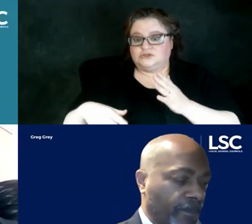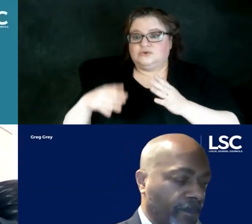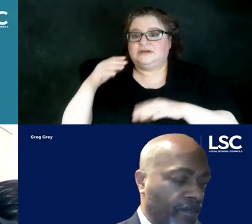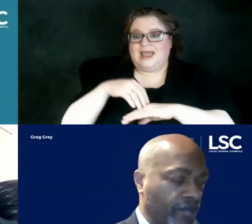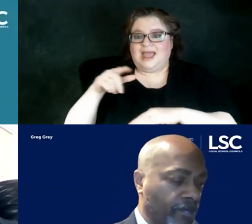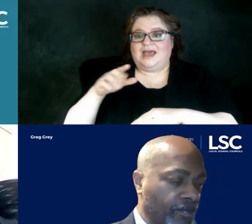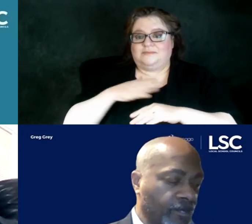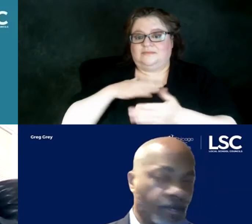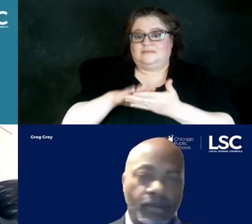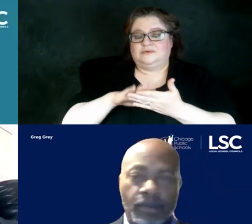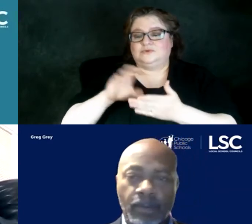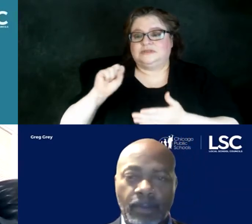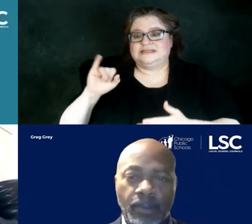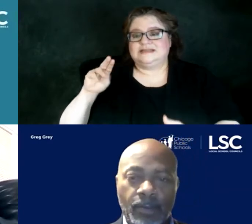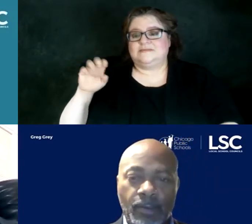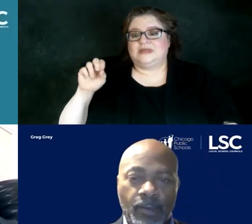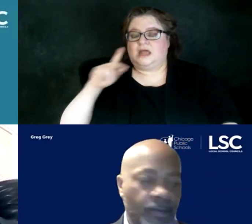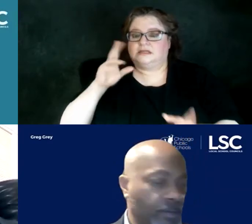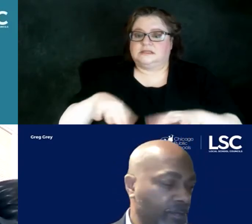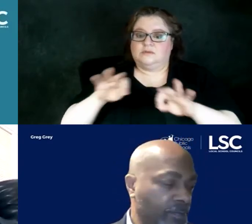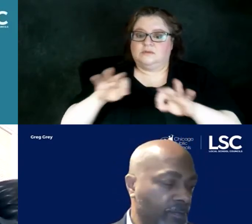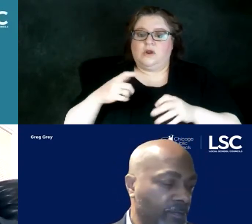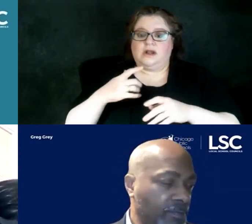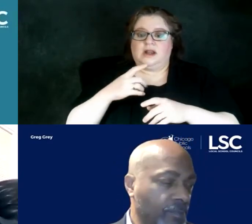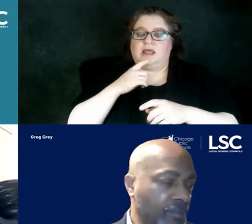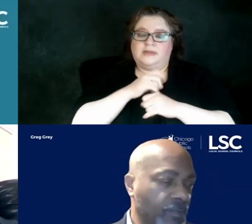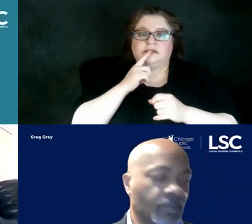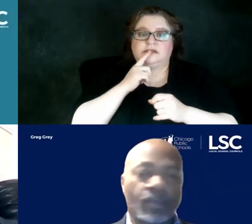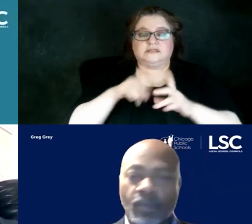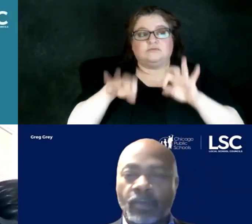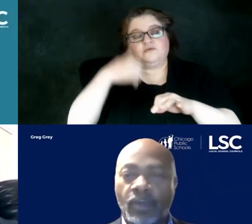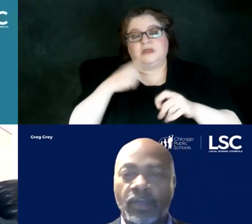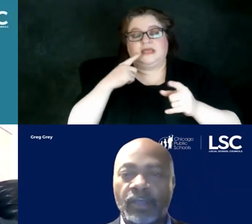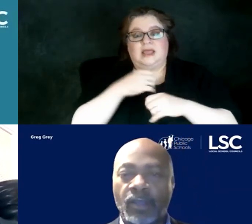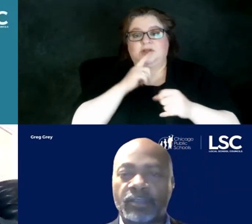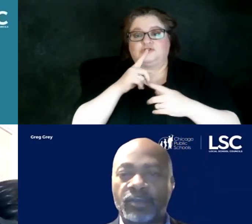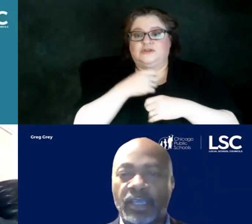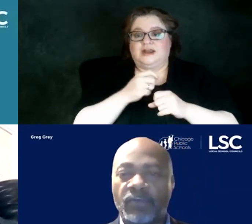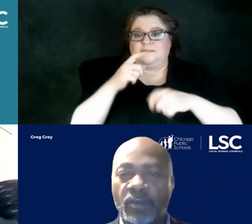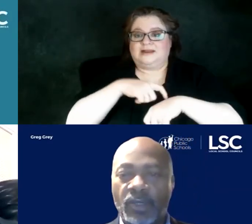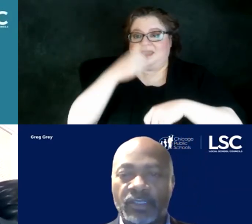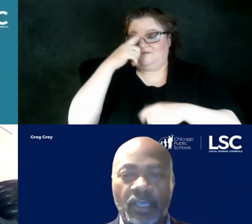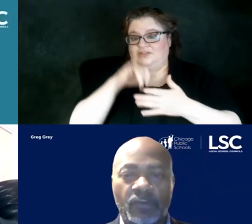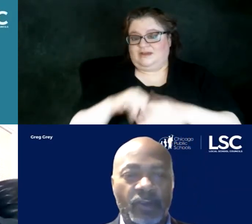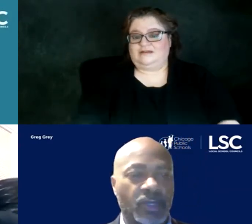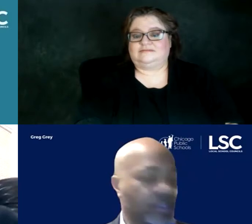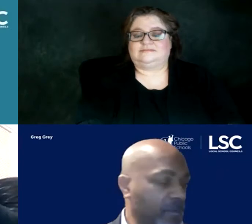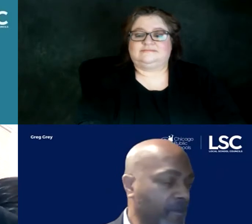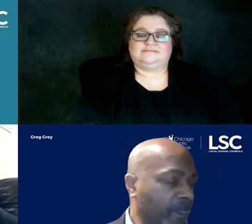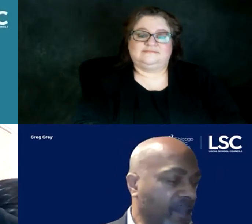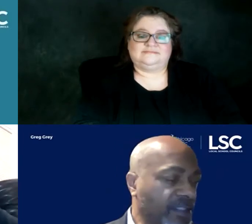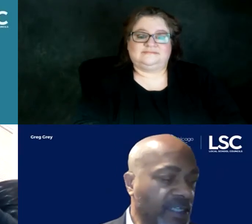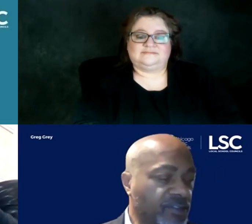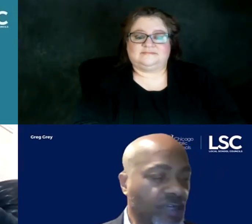So it's important to me, and I make sure that I make time for it. Okay, awesome. Thank you very much. Thank you very